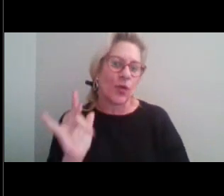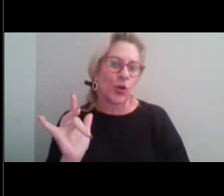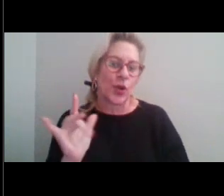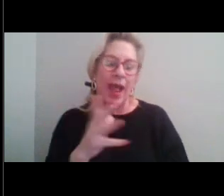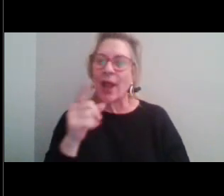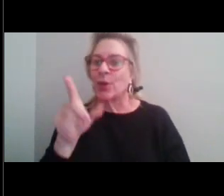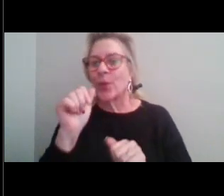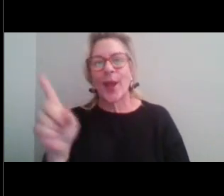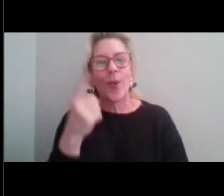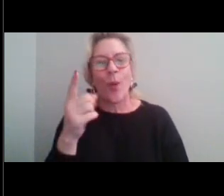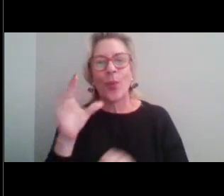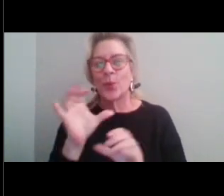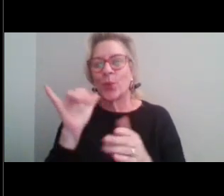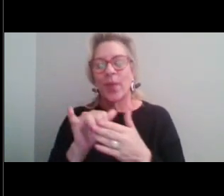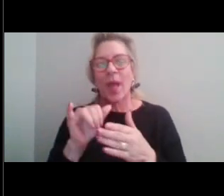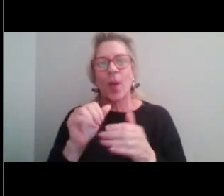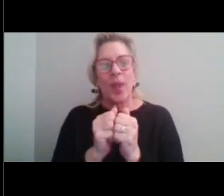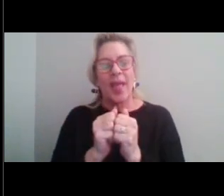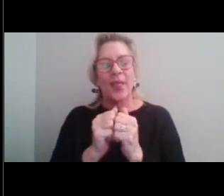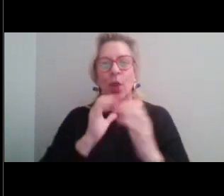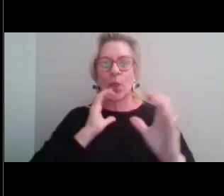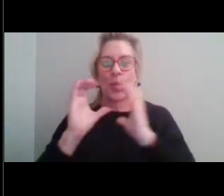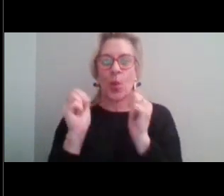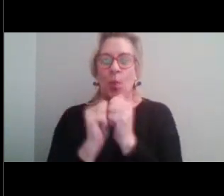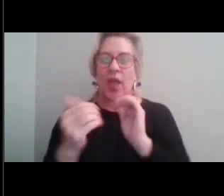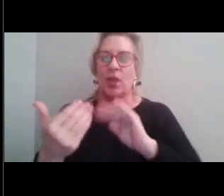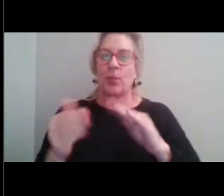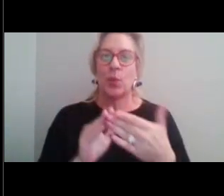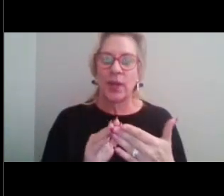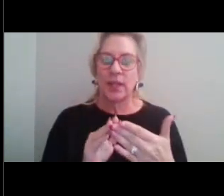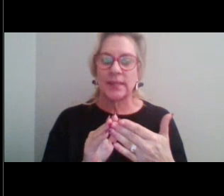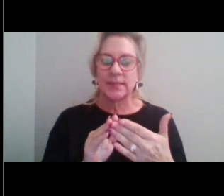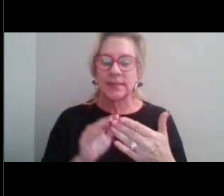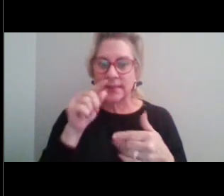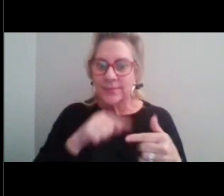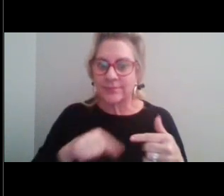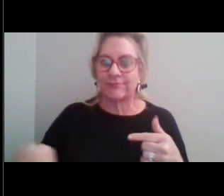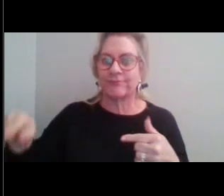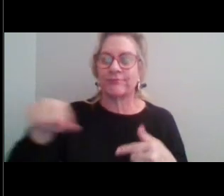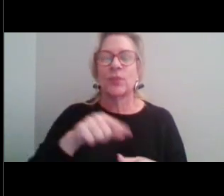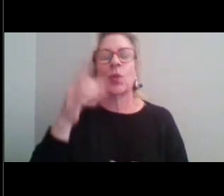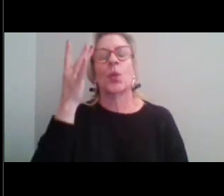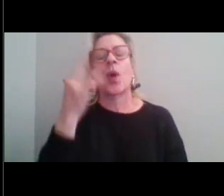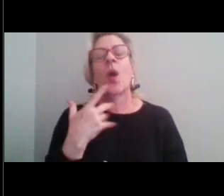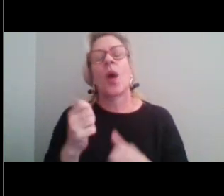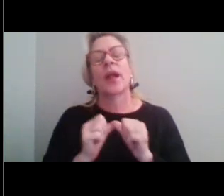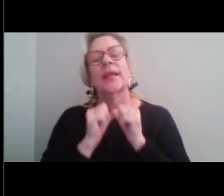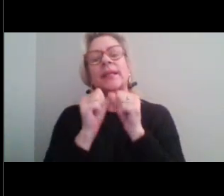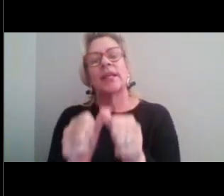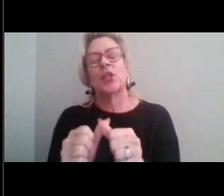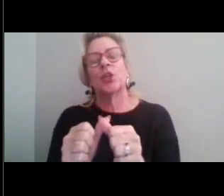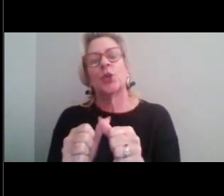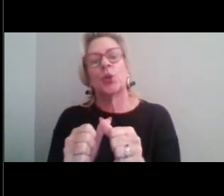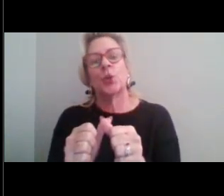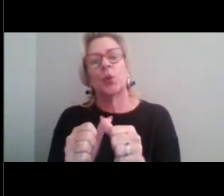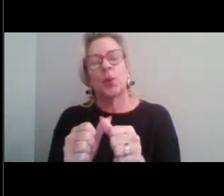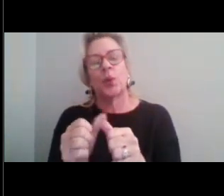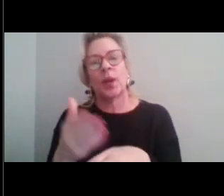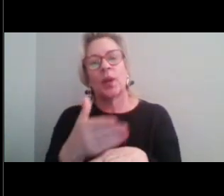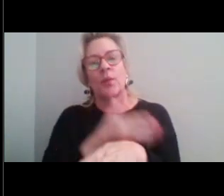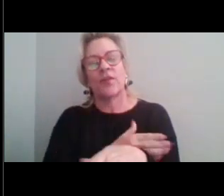the communication with the communities. And the reason I pause and say that, I want to continue the advanced design work because